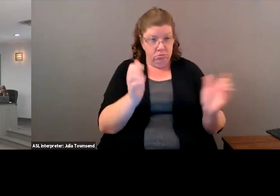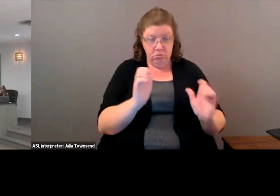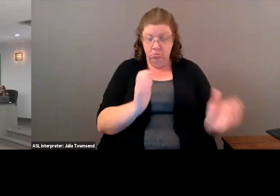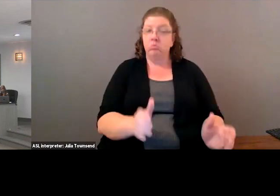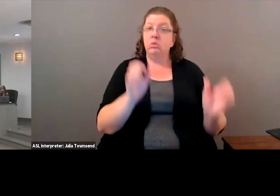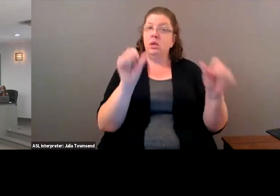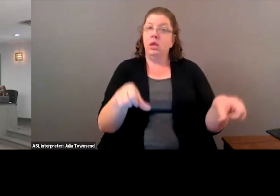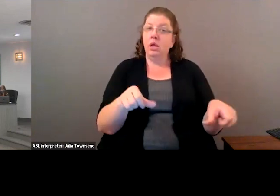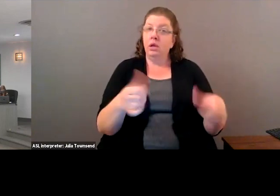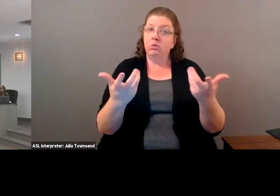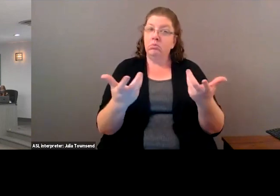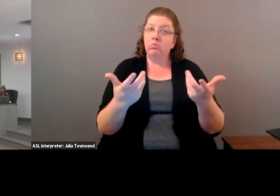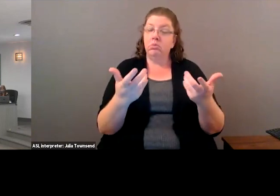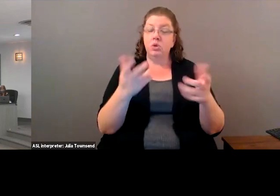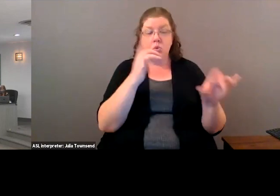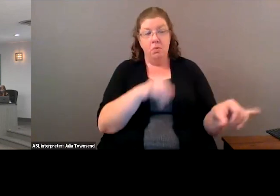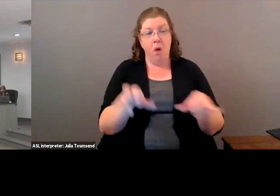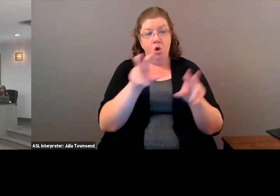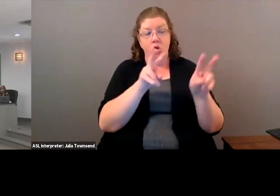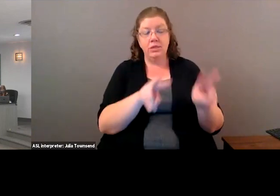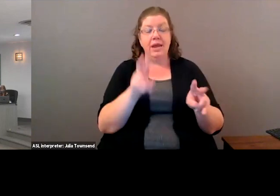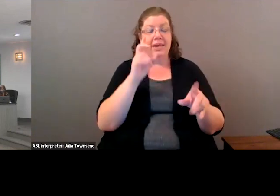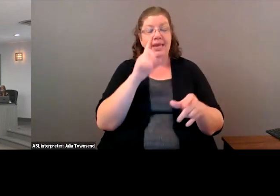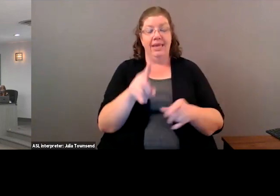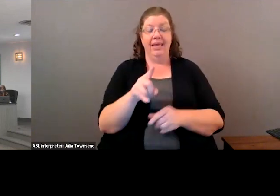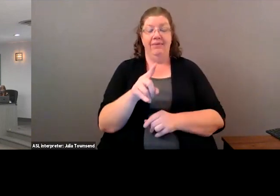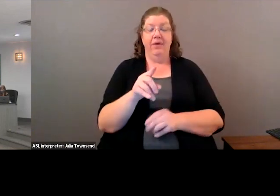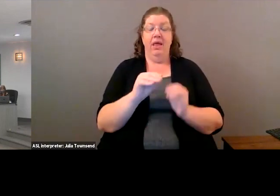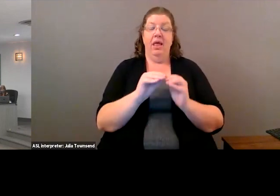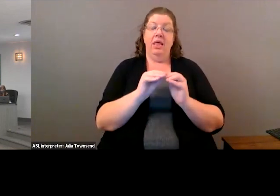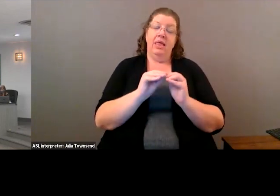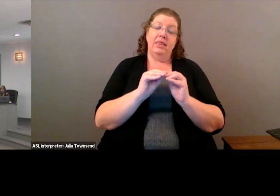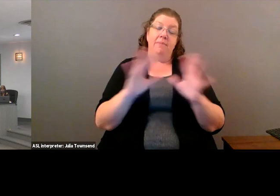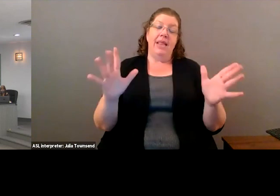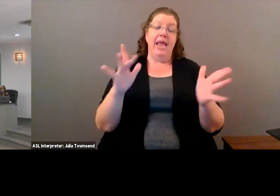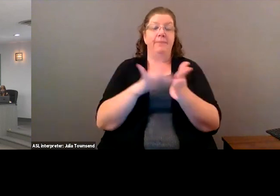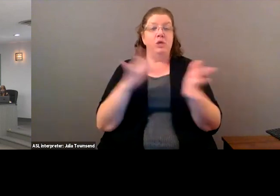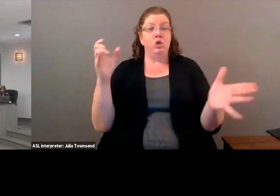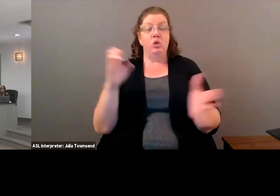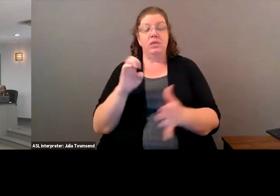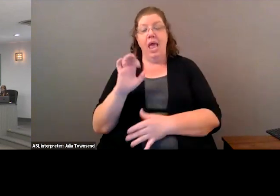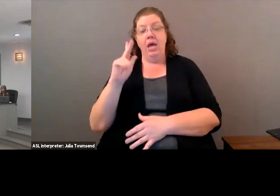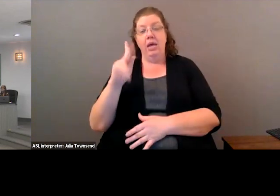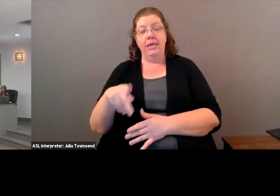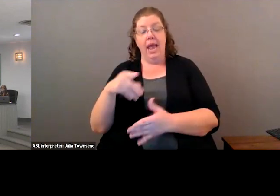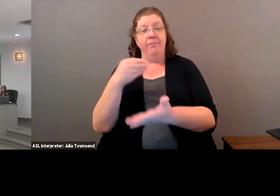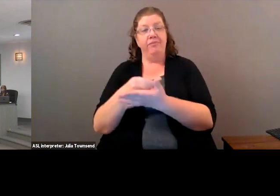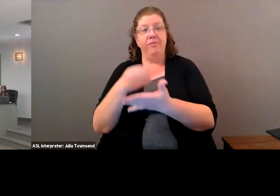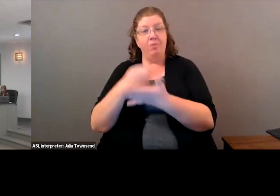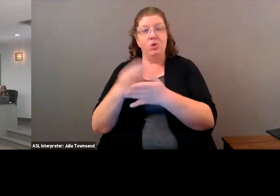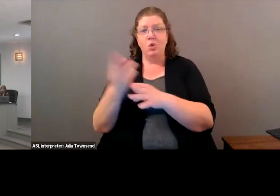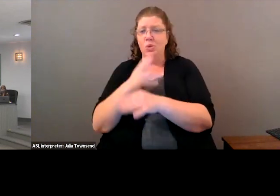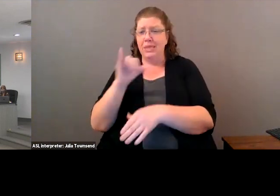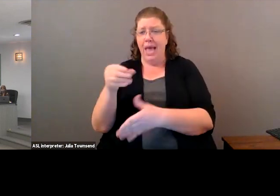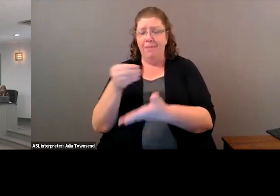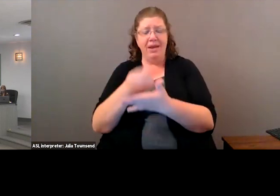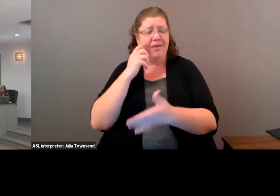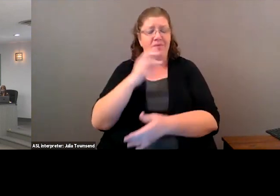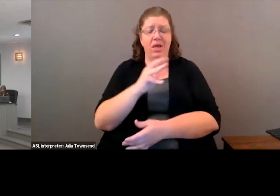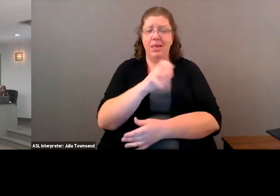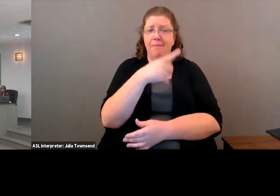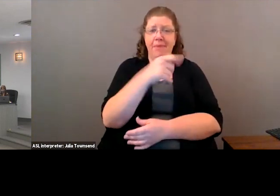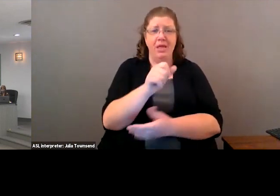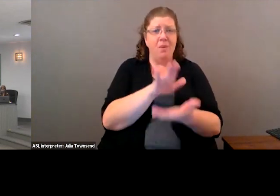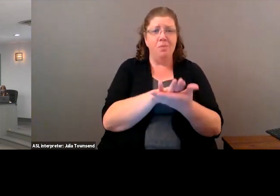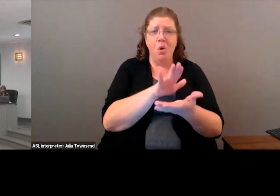standards. It's a blatant misuse of LCAP funds to use any of that money for the Meta program, which is a